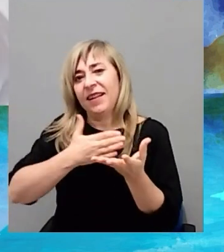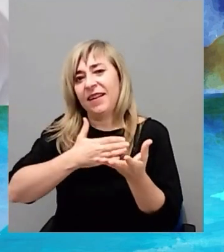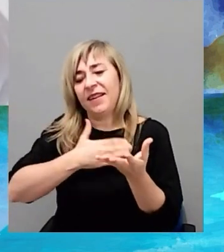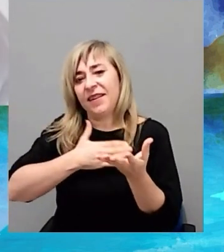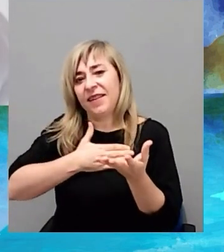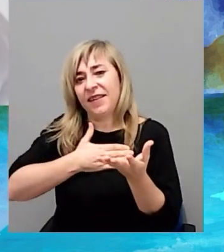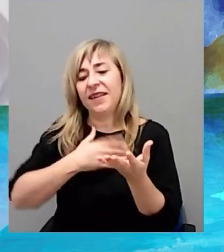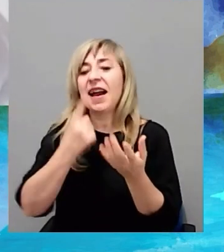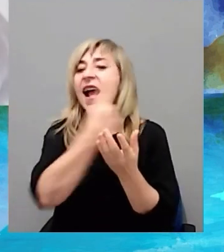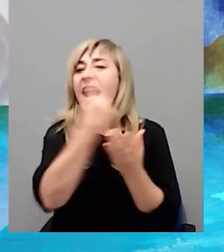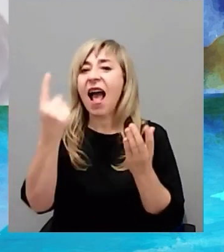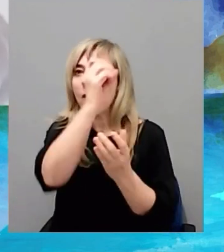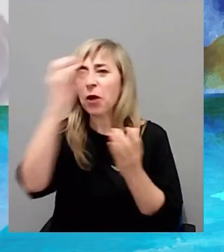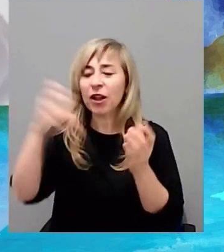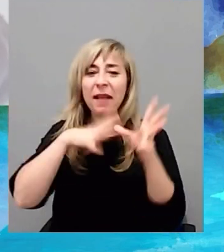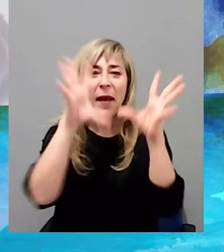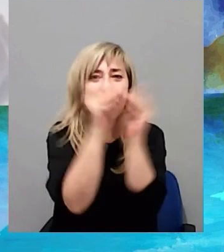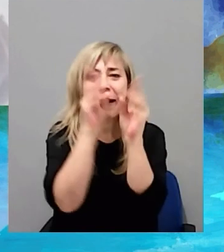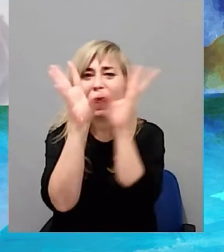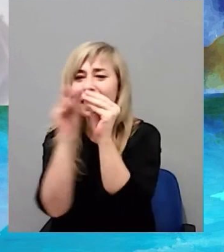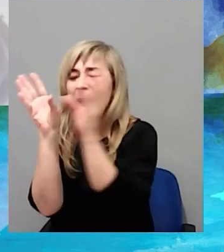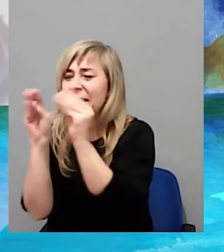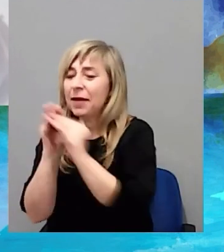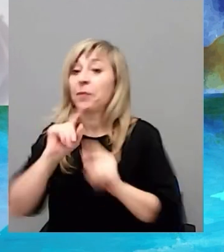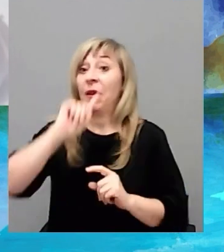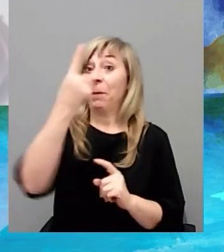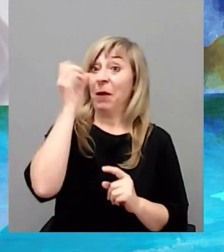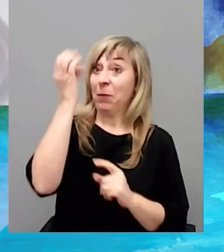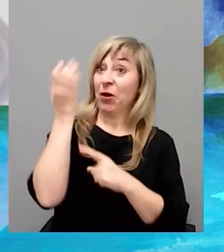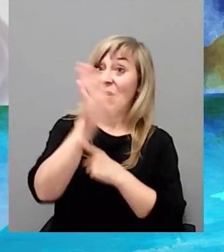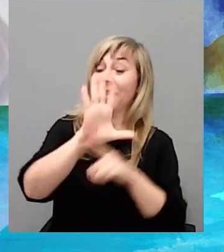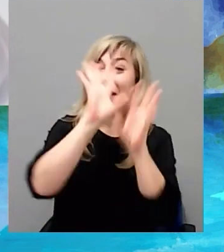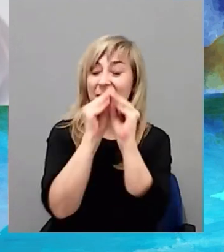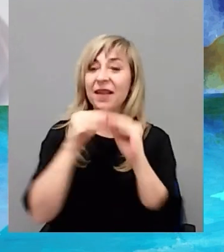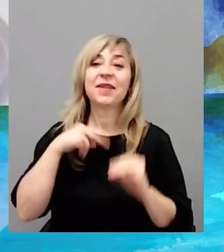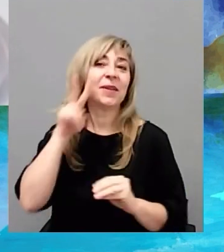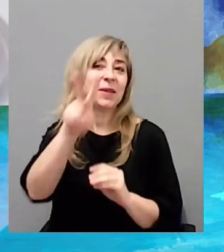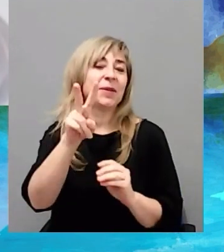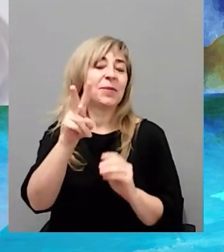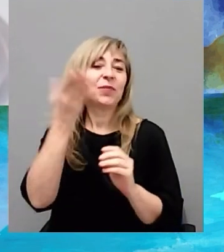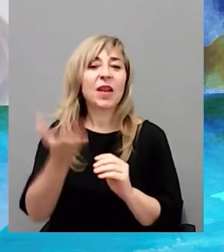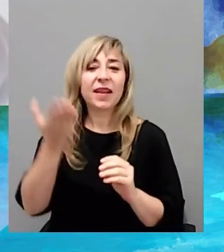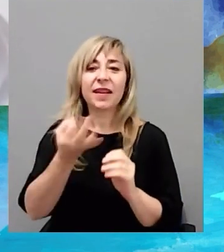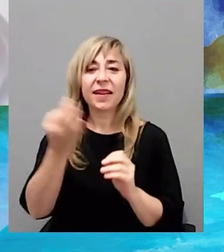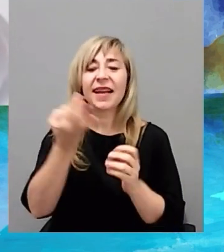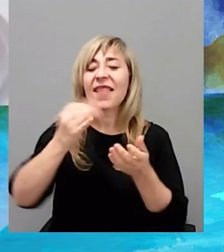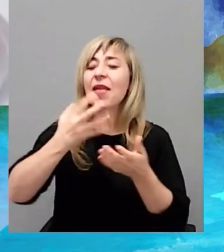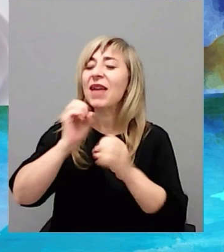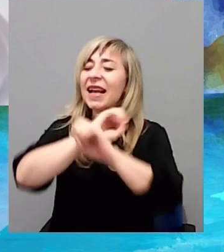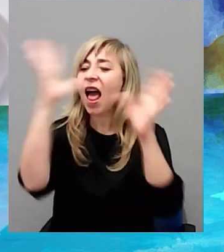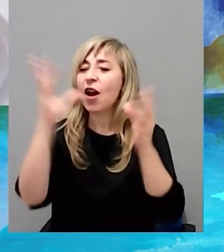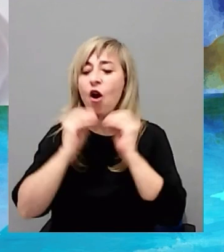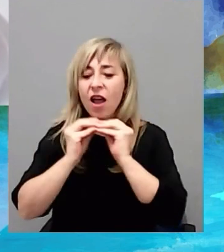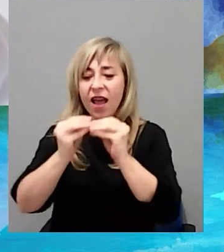the first one, we can say that we need to develop clear strategies from a municipality level to